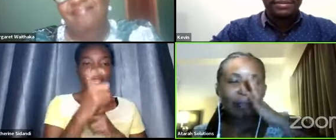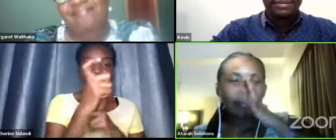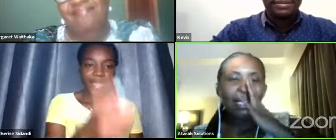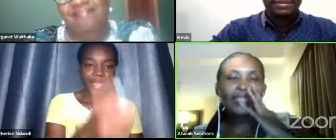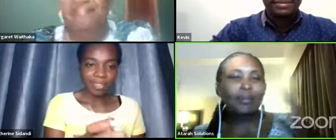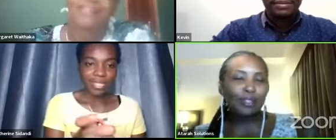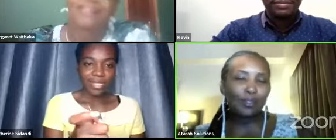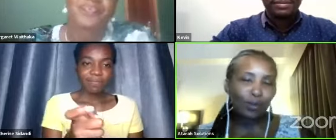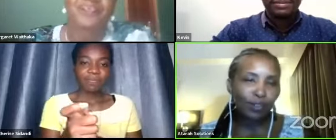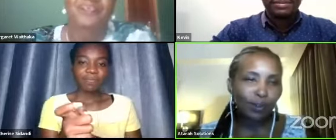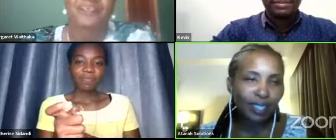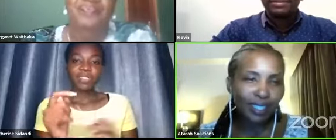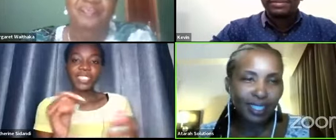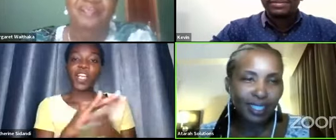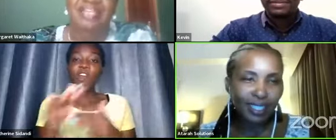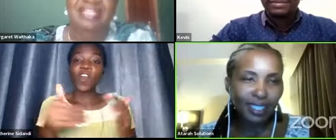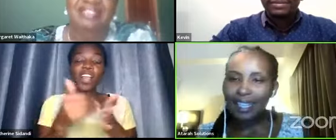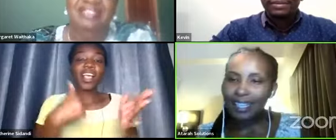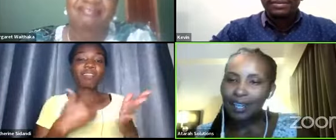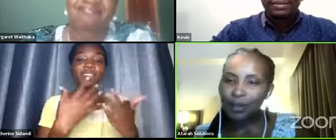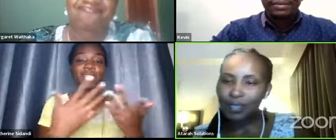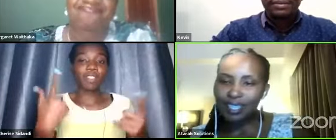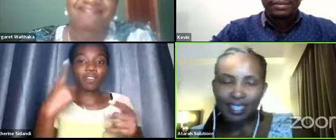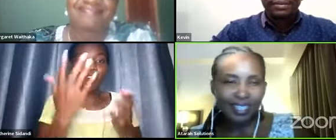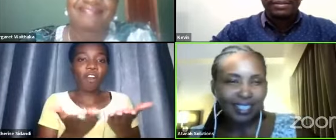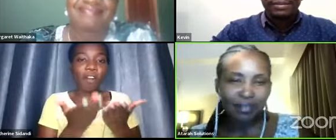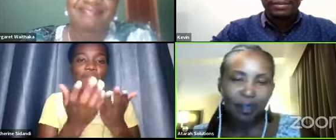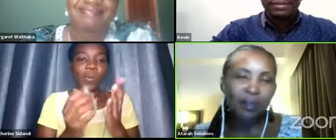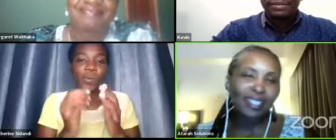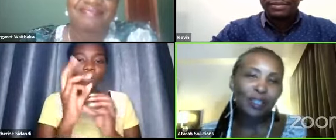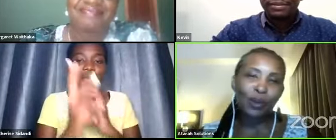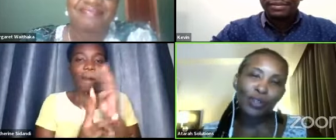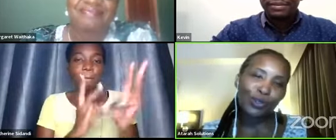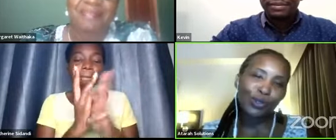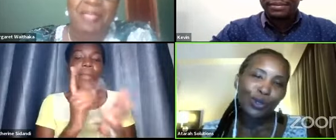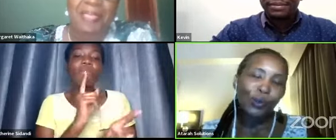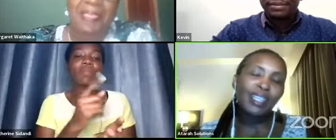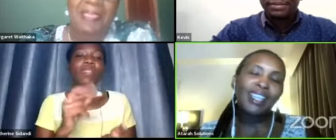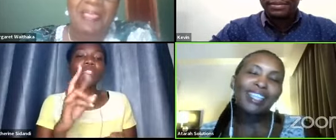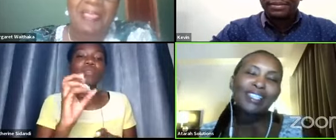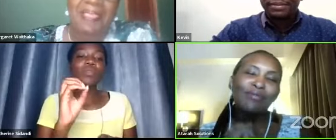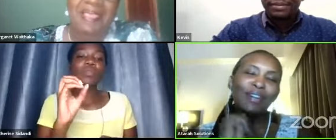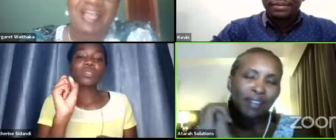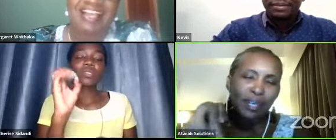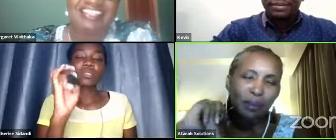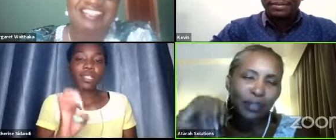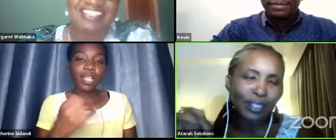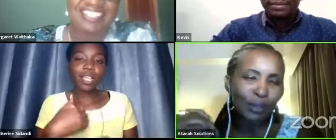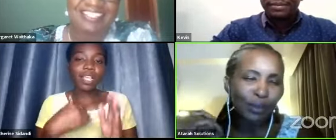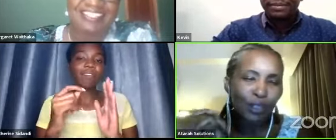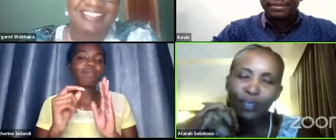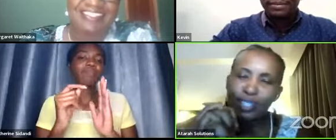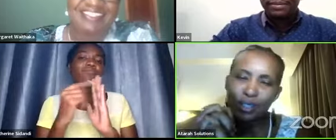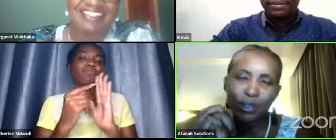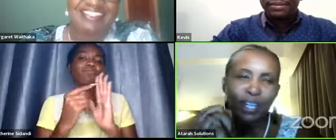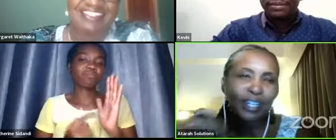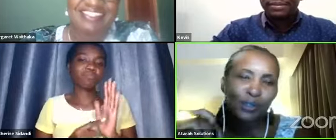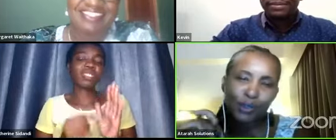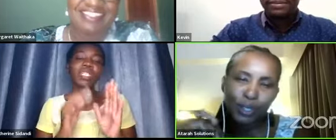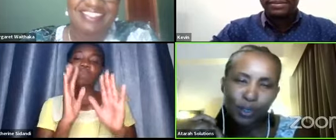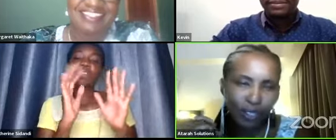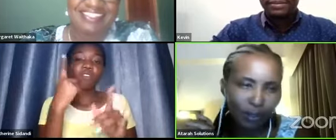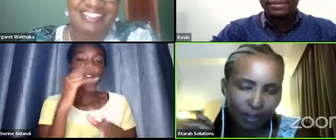has something to offer the world. Yes. And Rose has asked a very pertinent question, which I think is very, very important to everyone on this call